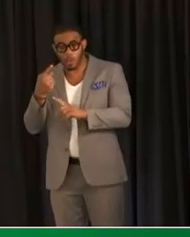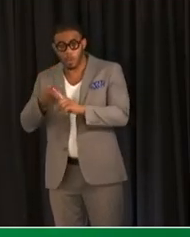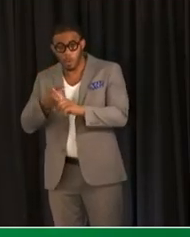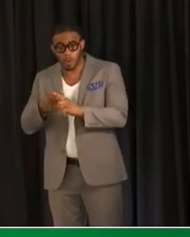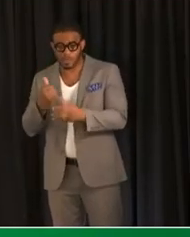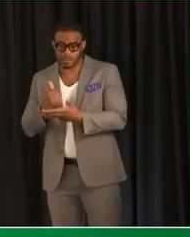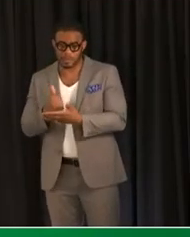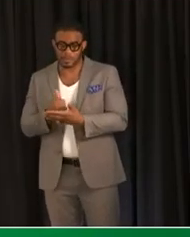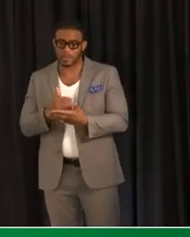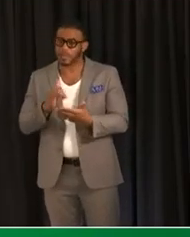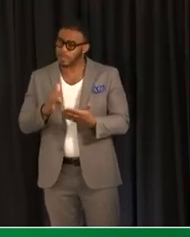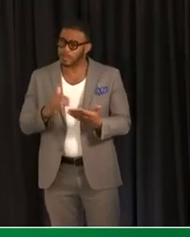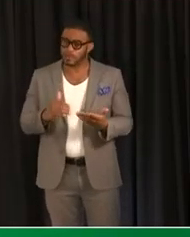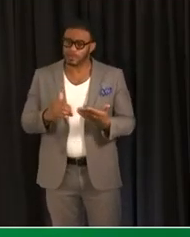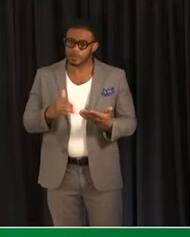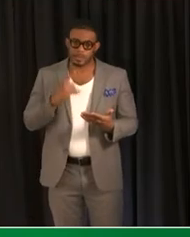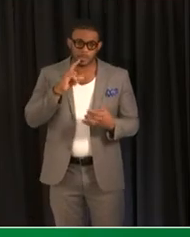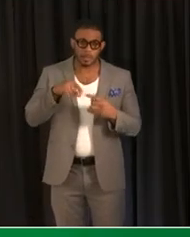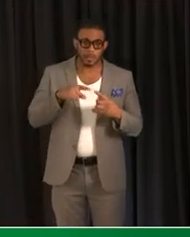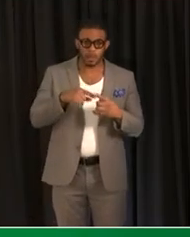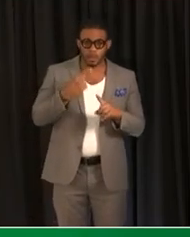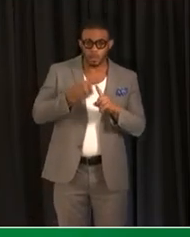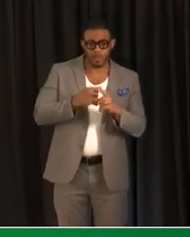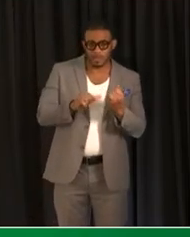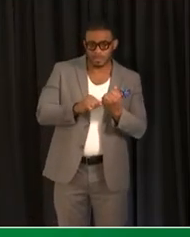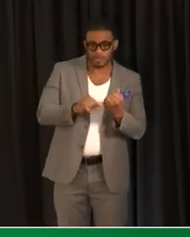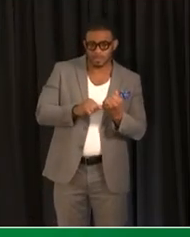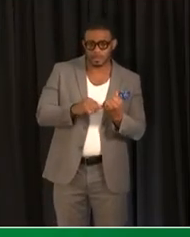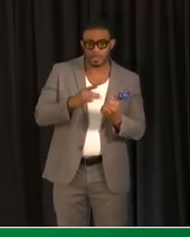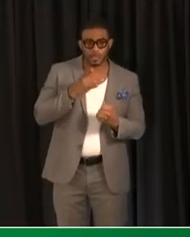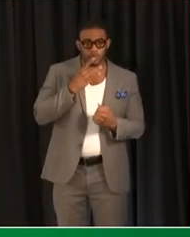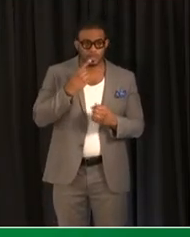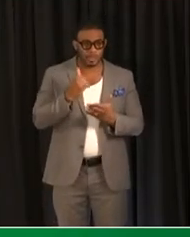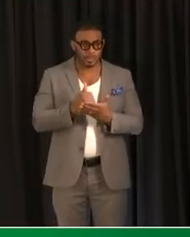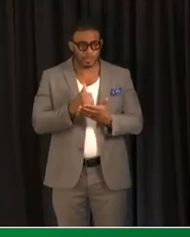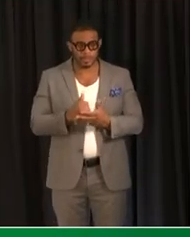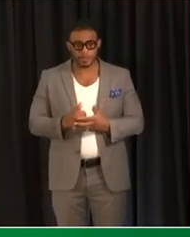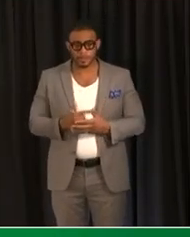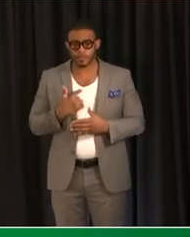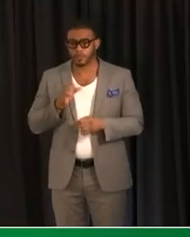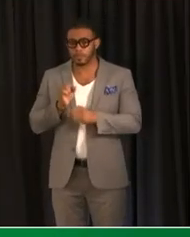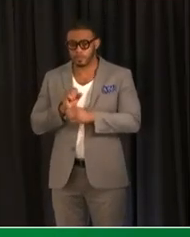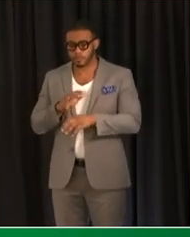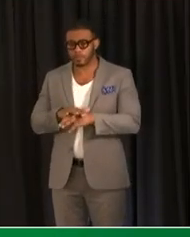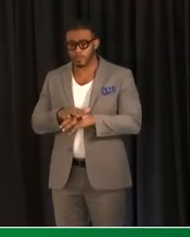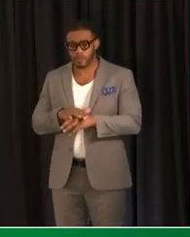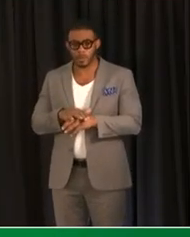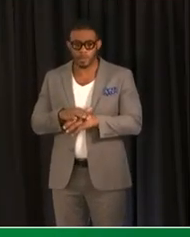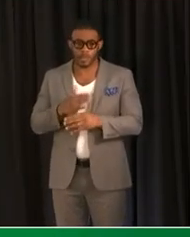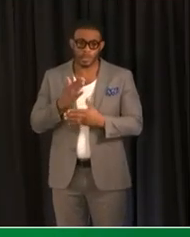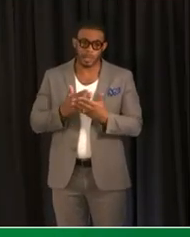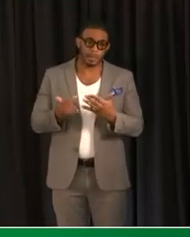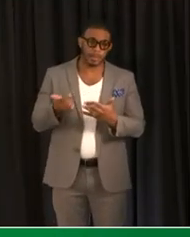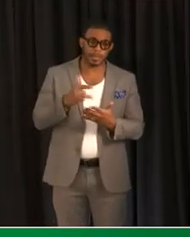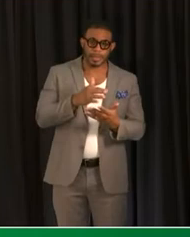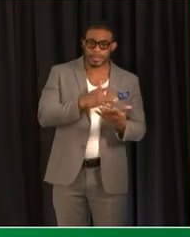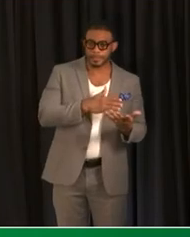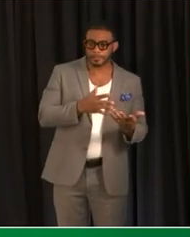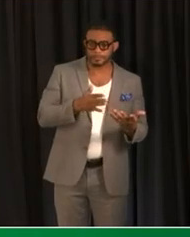for mortgage assistance. Now, just talking about the rental assistance and the utility assistance, we're working off of some of